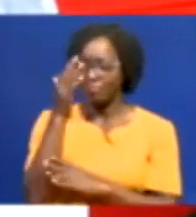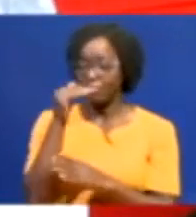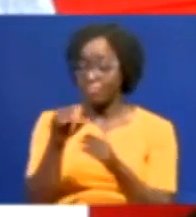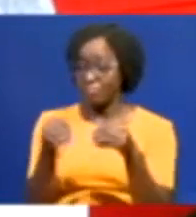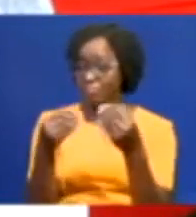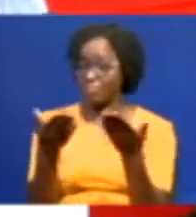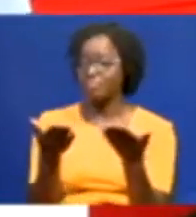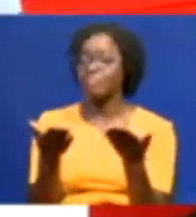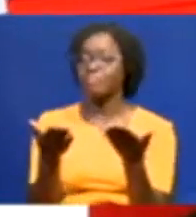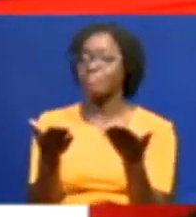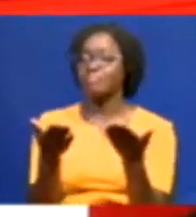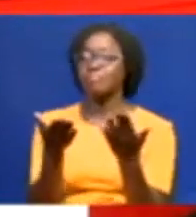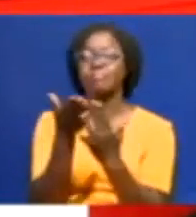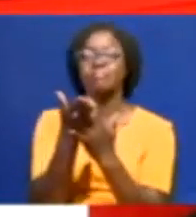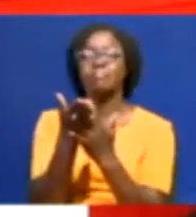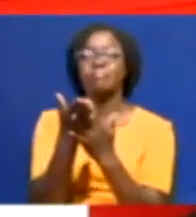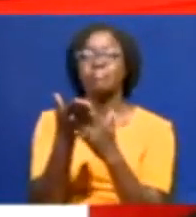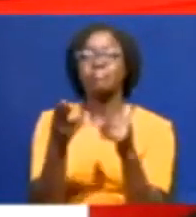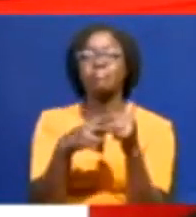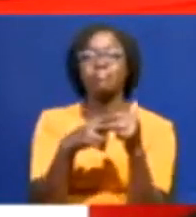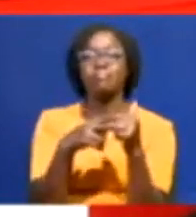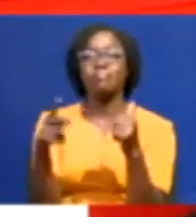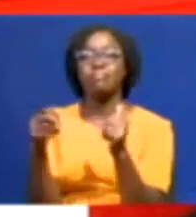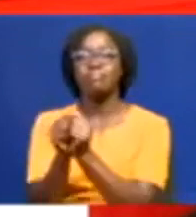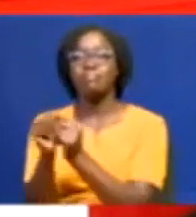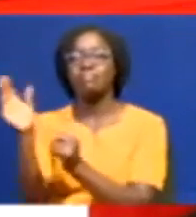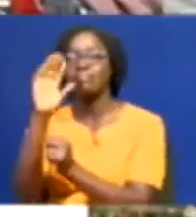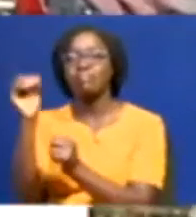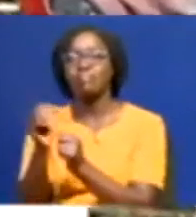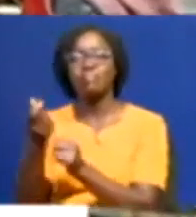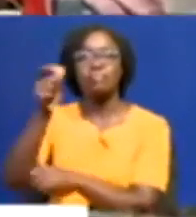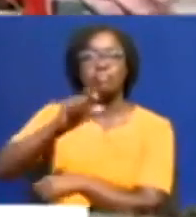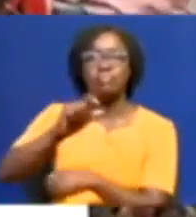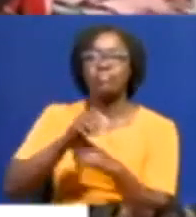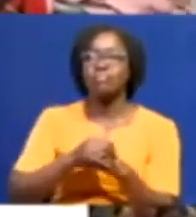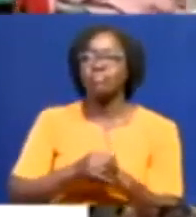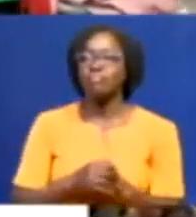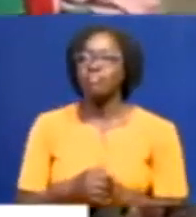that between 7 to 10% increment.